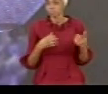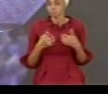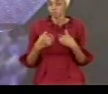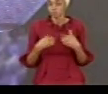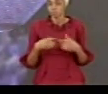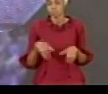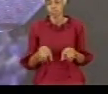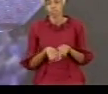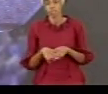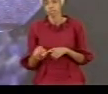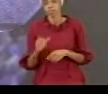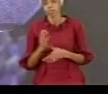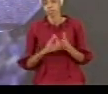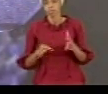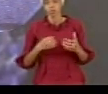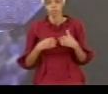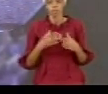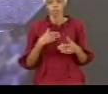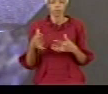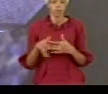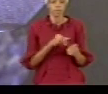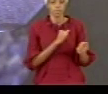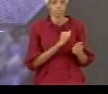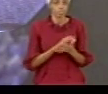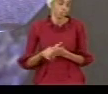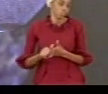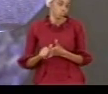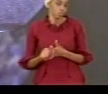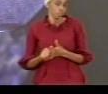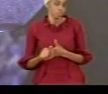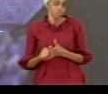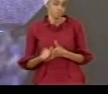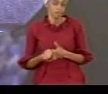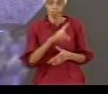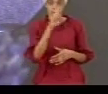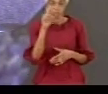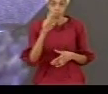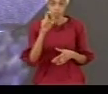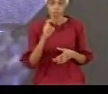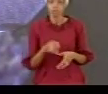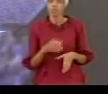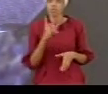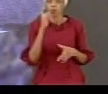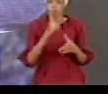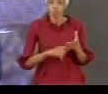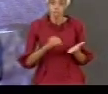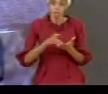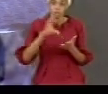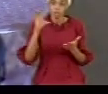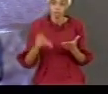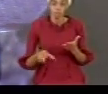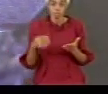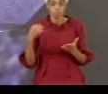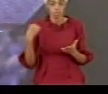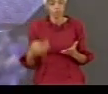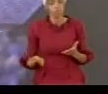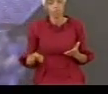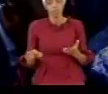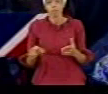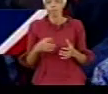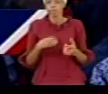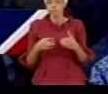Question, what are the consequences of murmuring and complaints in the life of a believer? any hand for my front ear.